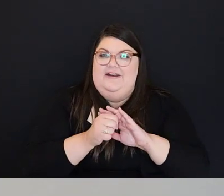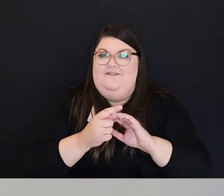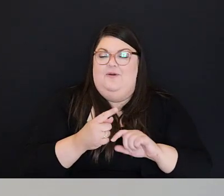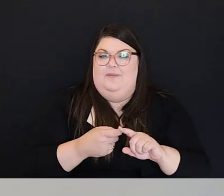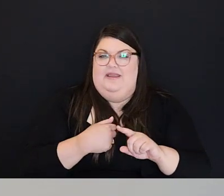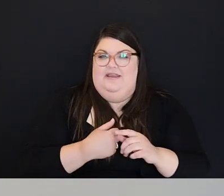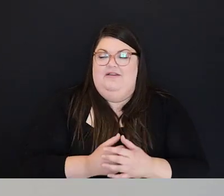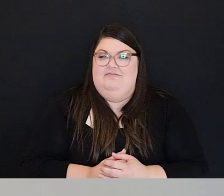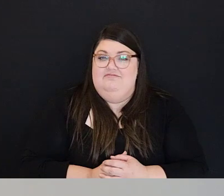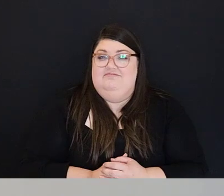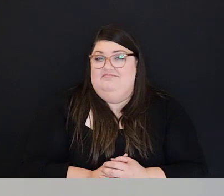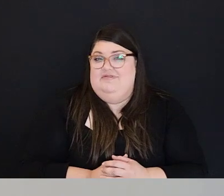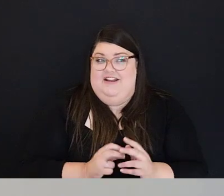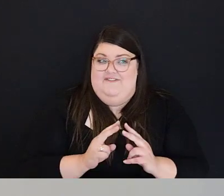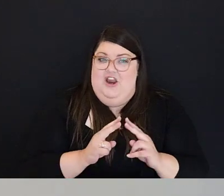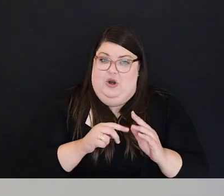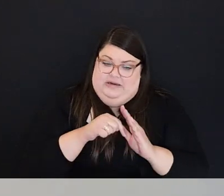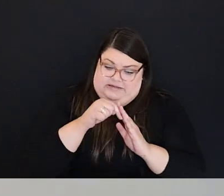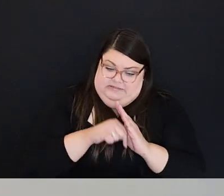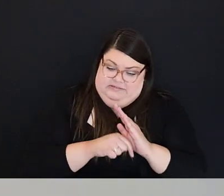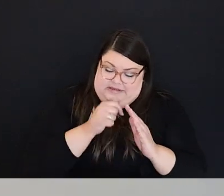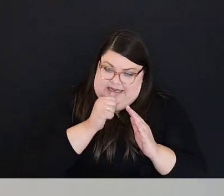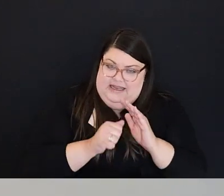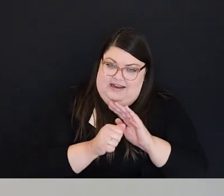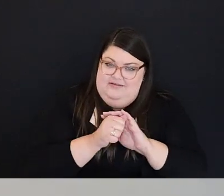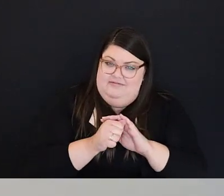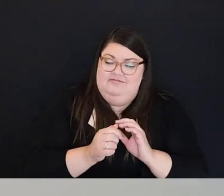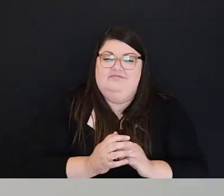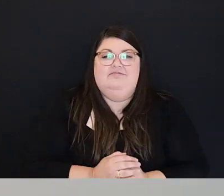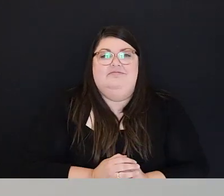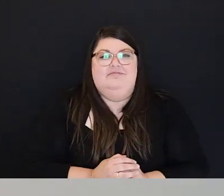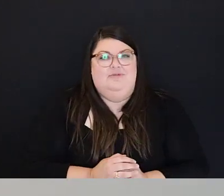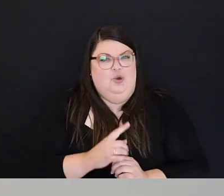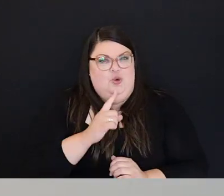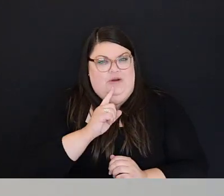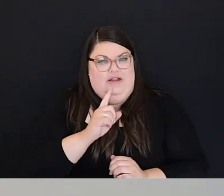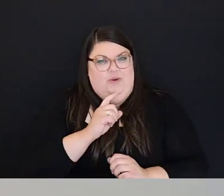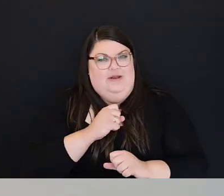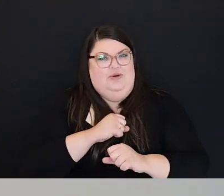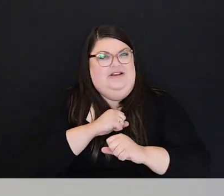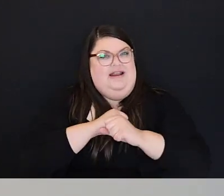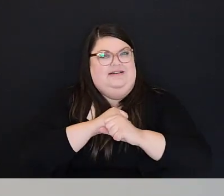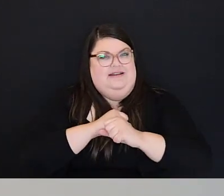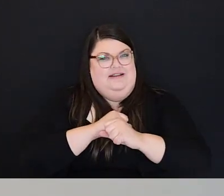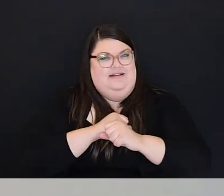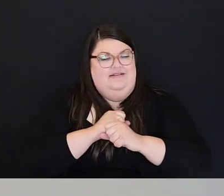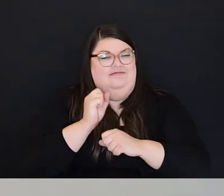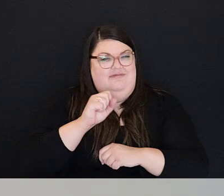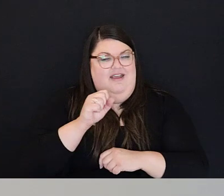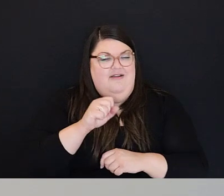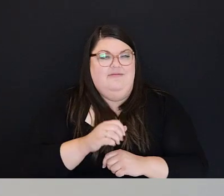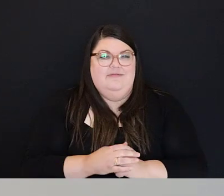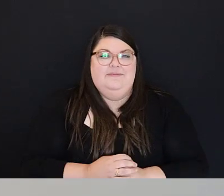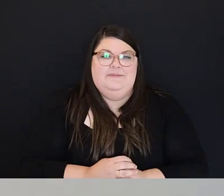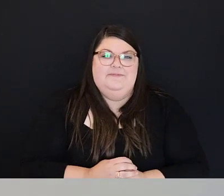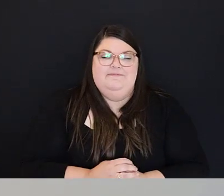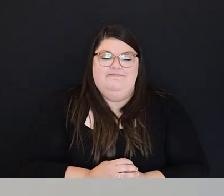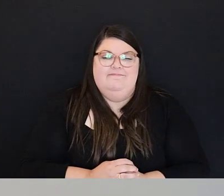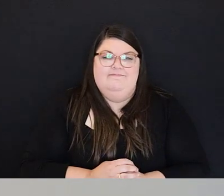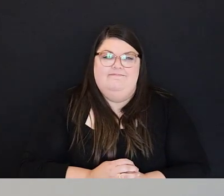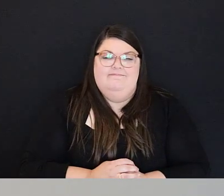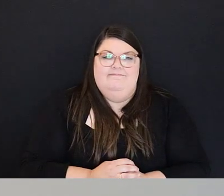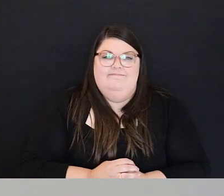like incredibly, incredibly hidden. Yeah, so protected. Yeah, so protected.